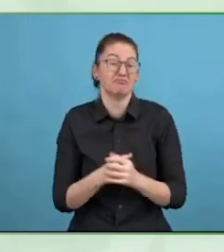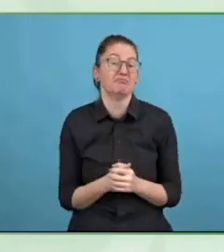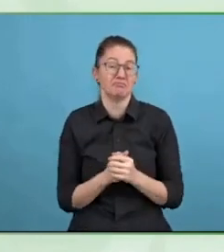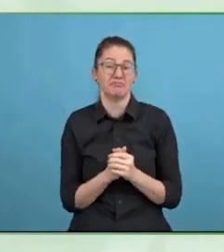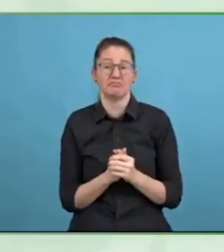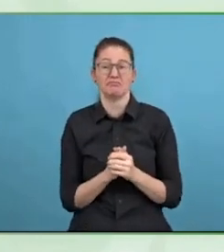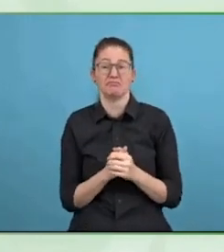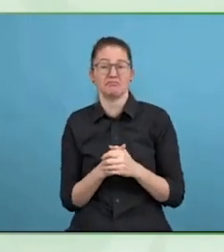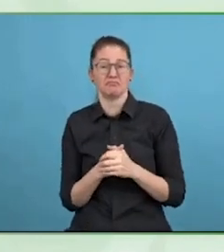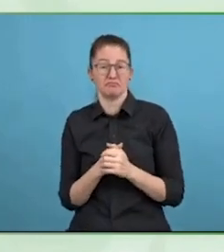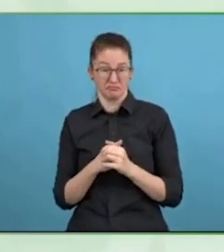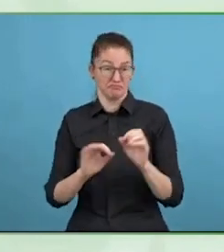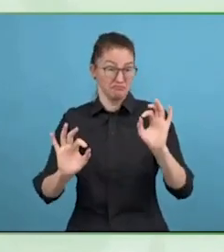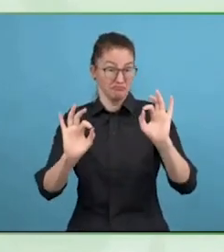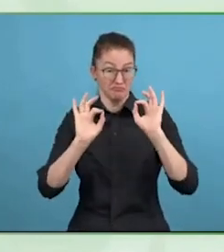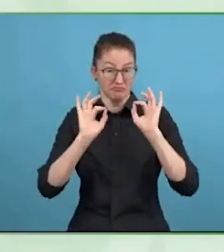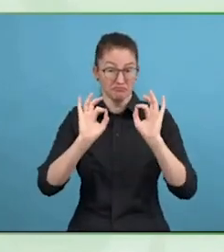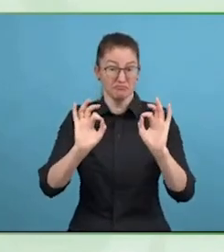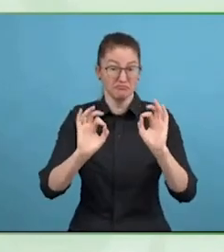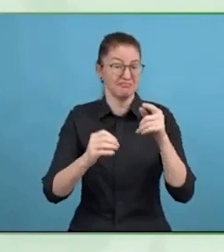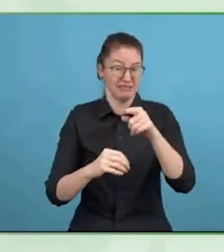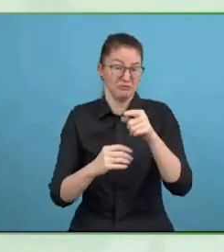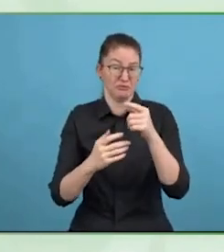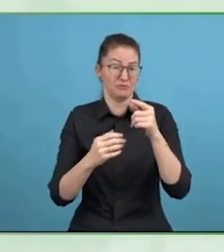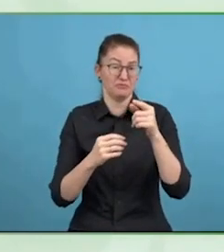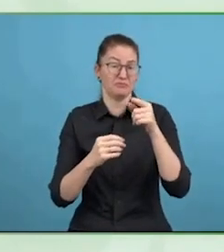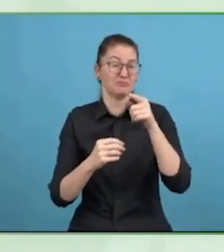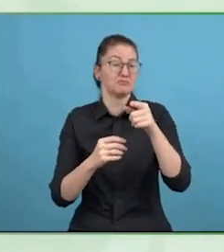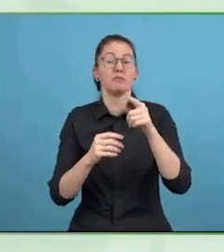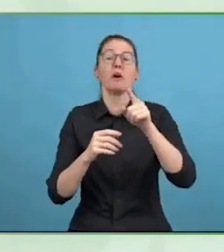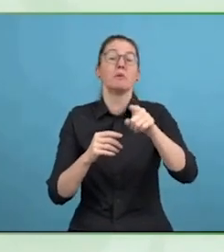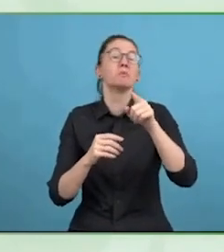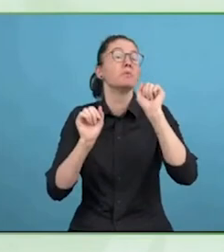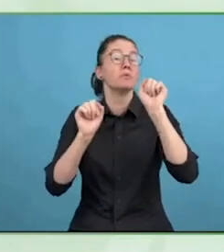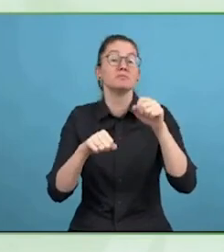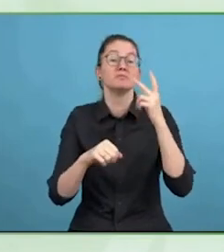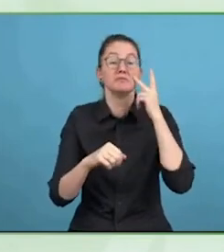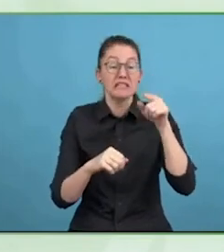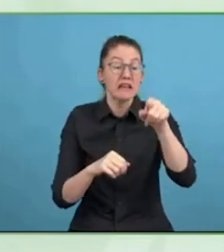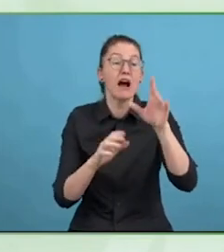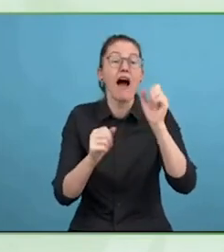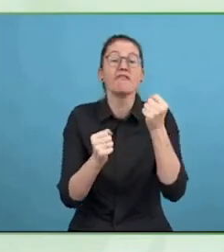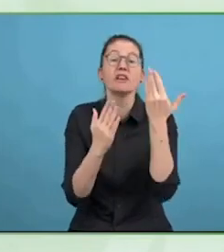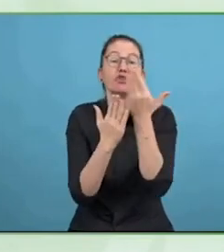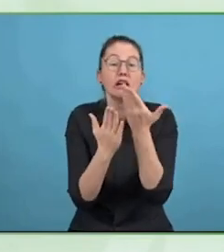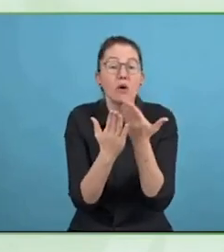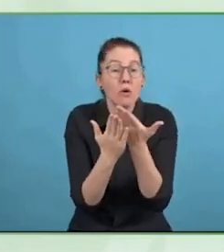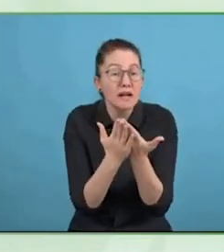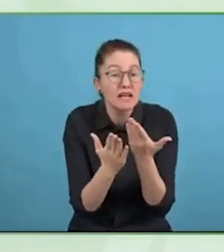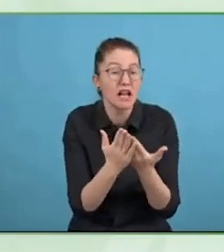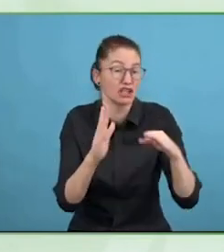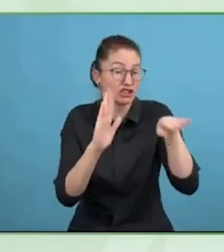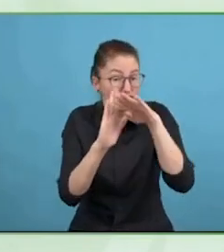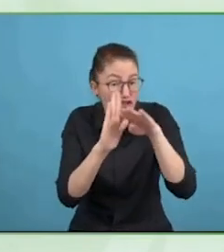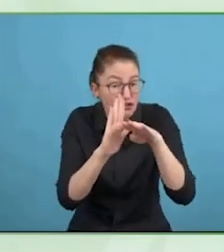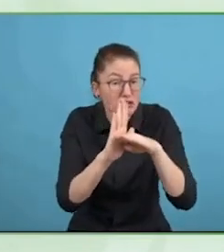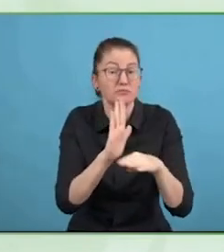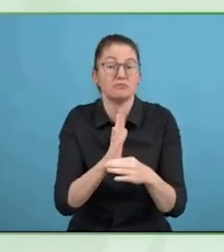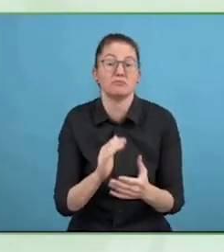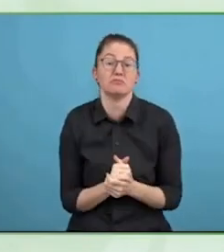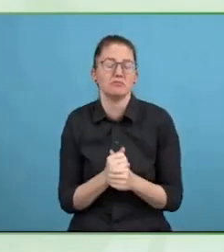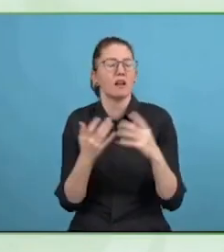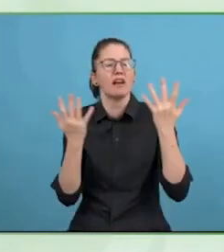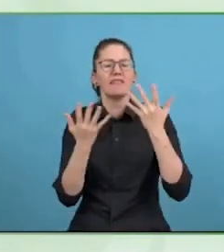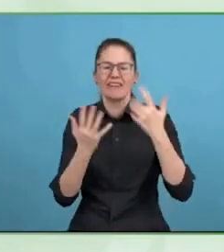available? What to expect when I go to that website and look for material? So the project